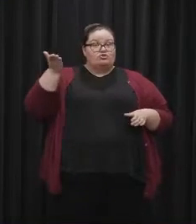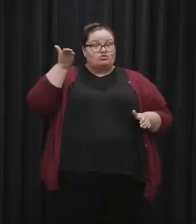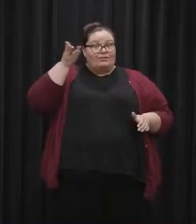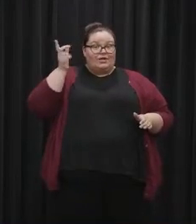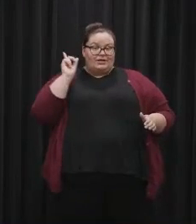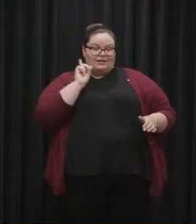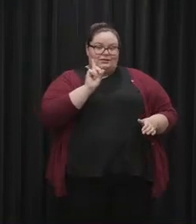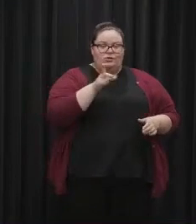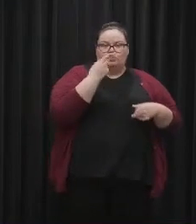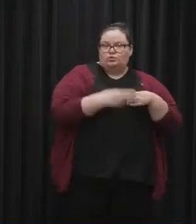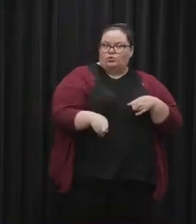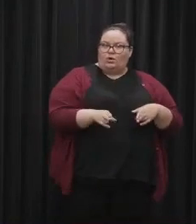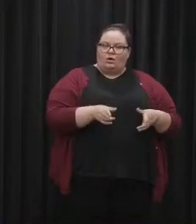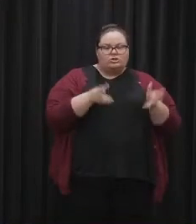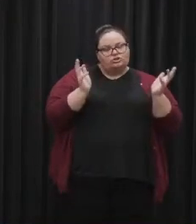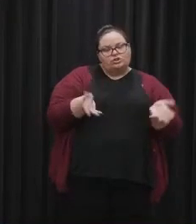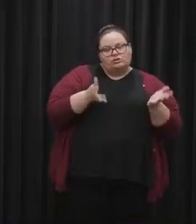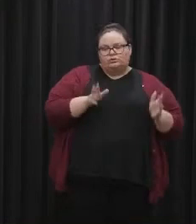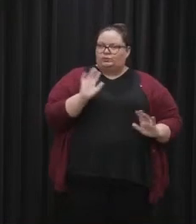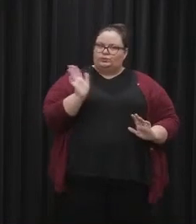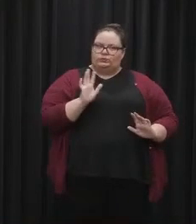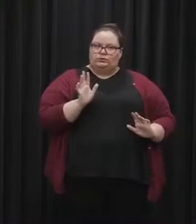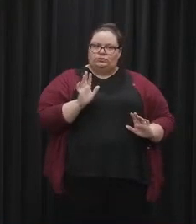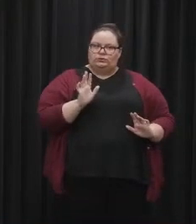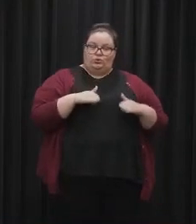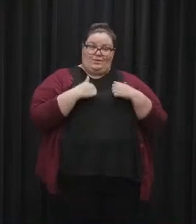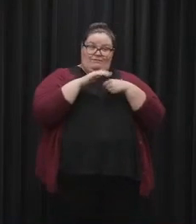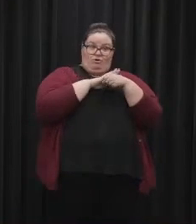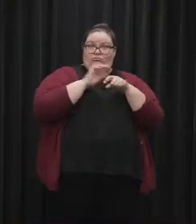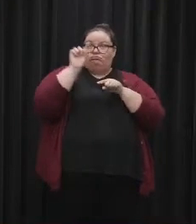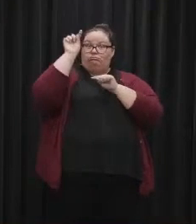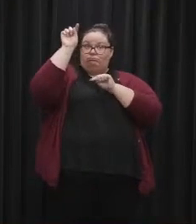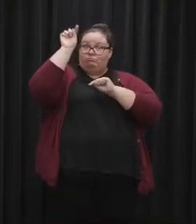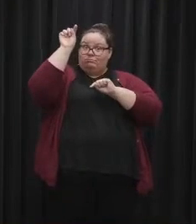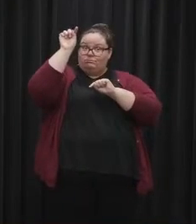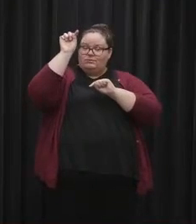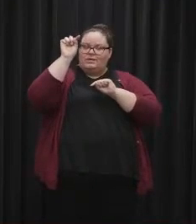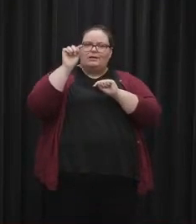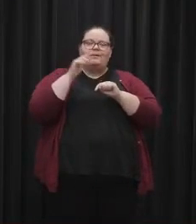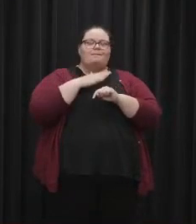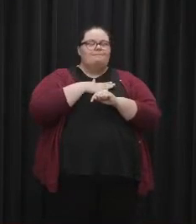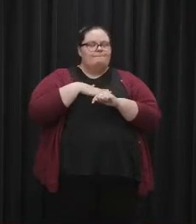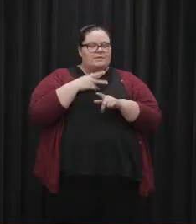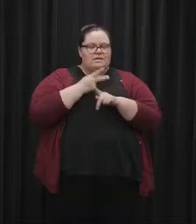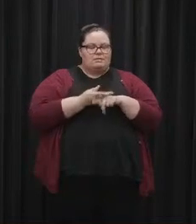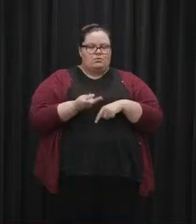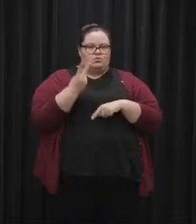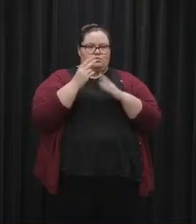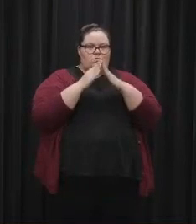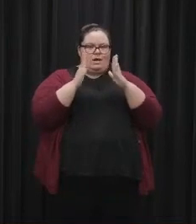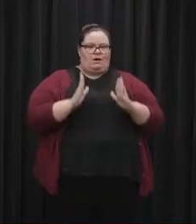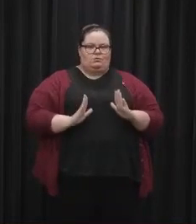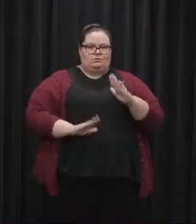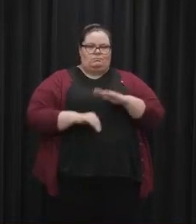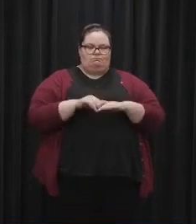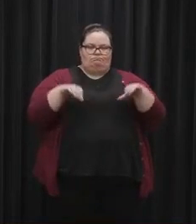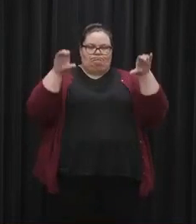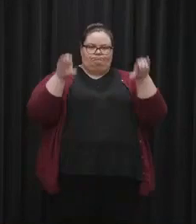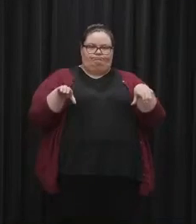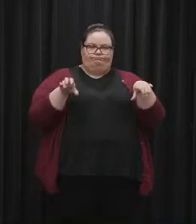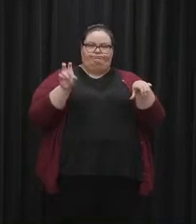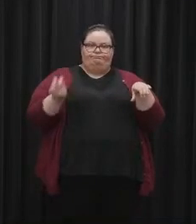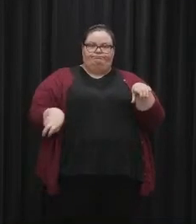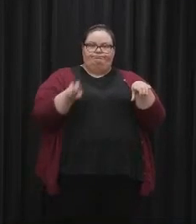patrons. Those who live in zones 1 and 5 should limit their contacts to their 2-household bubble, maintain 2 meters of